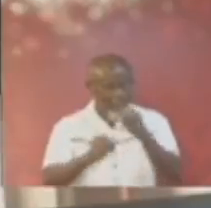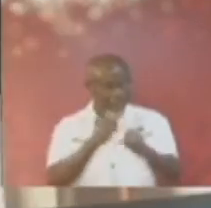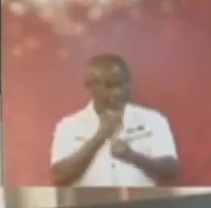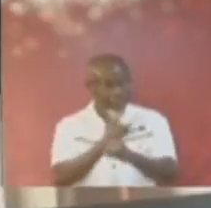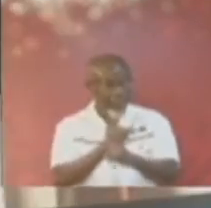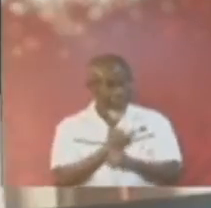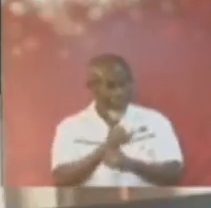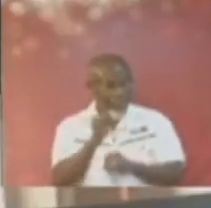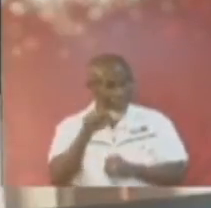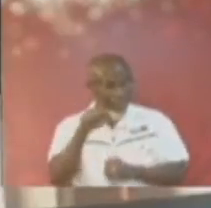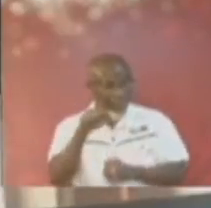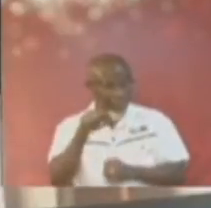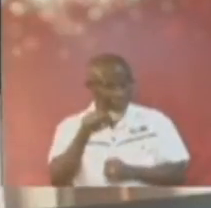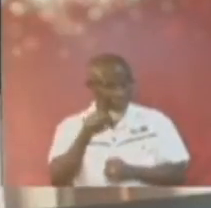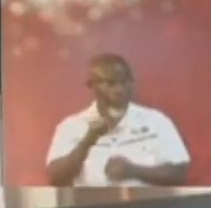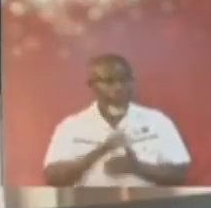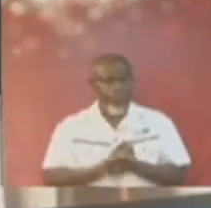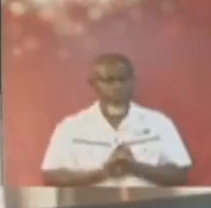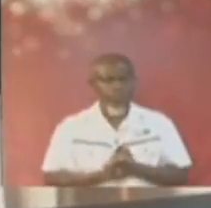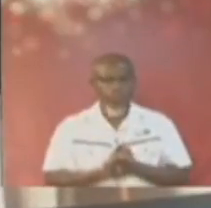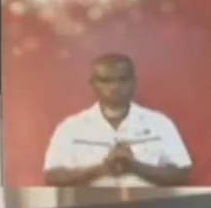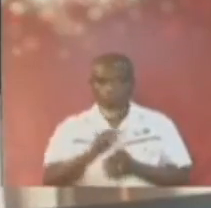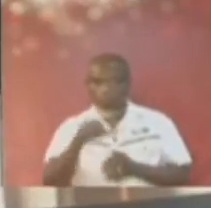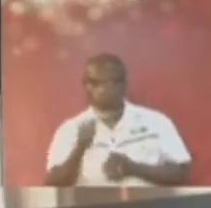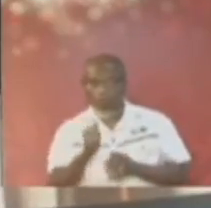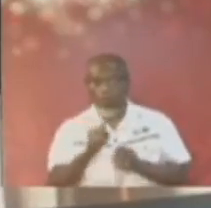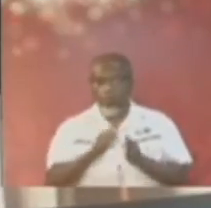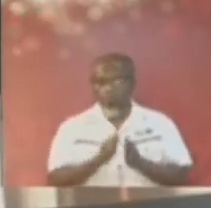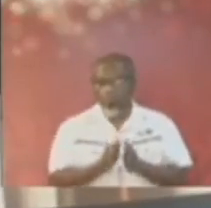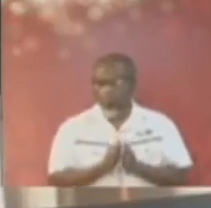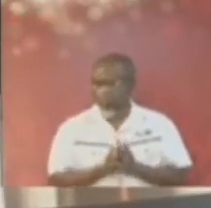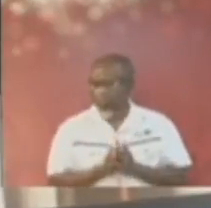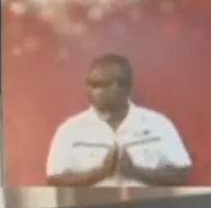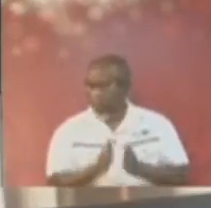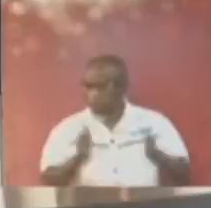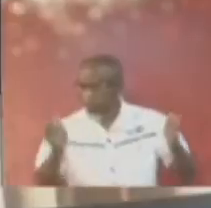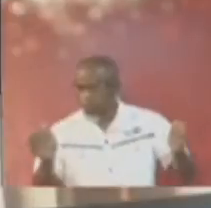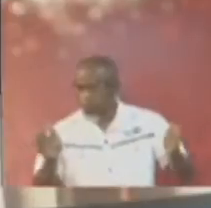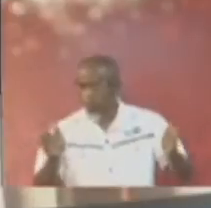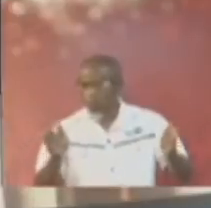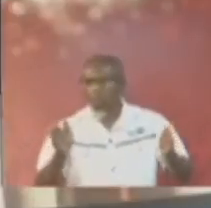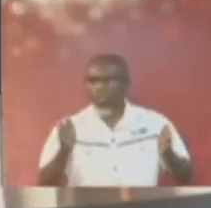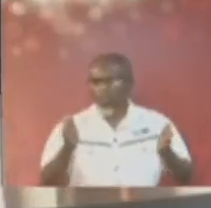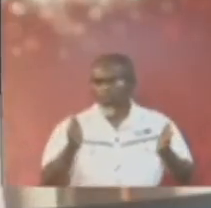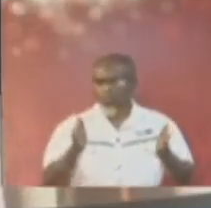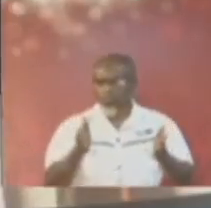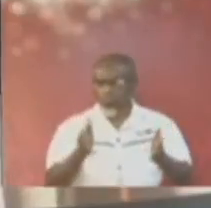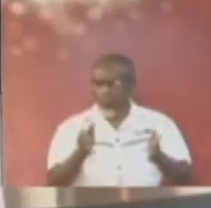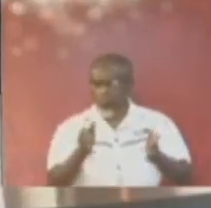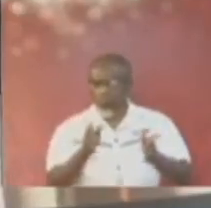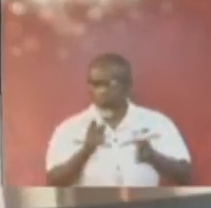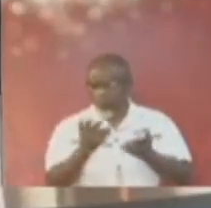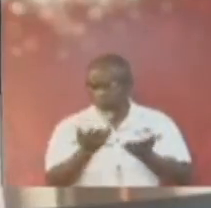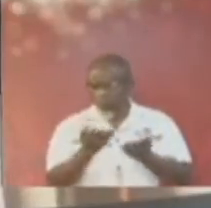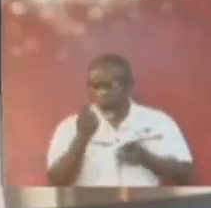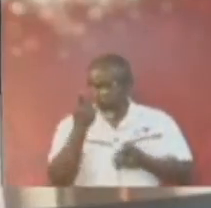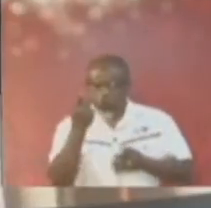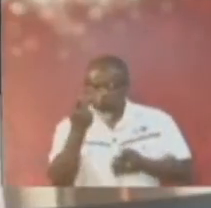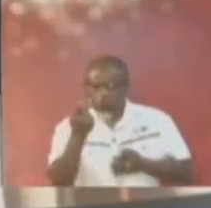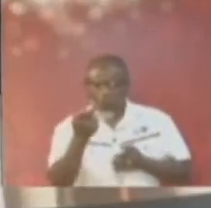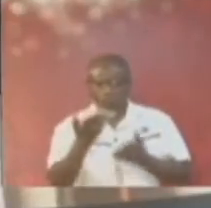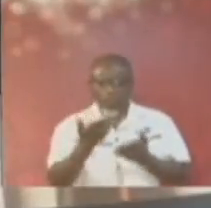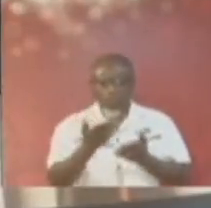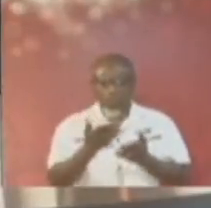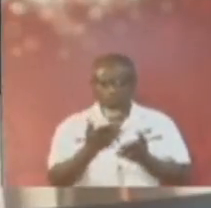second question, in a broad general sense, we continue to see some encouraging trends when we look at our present caseload